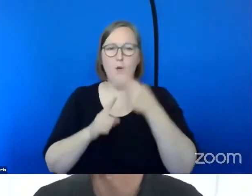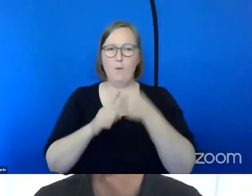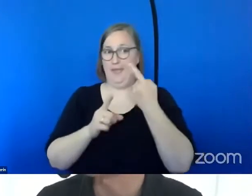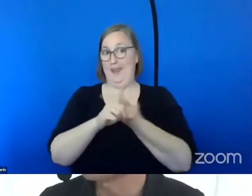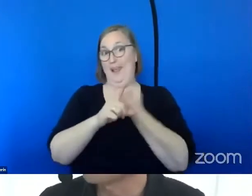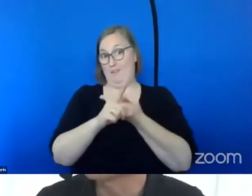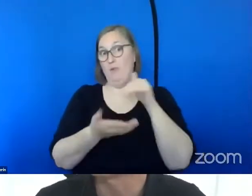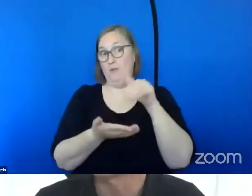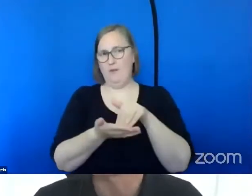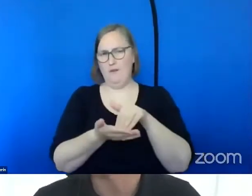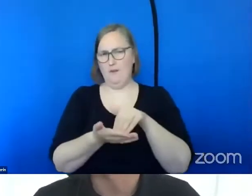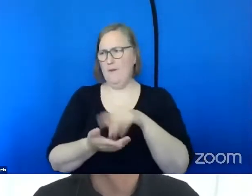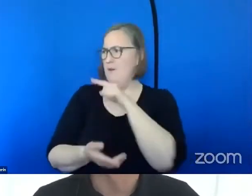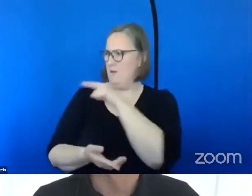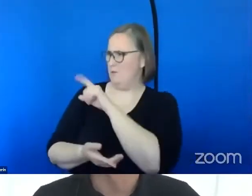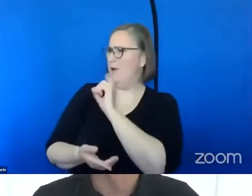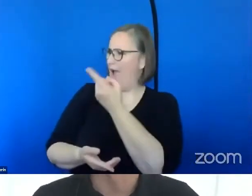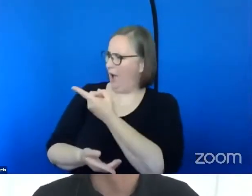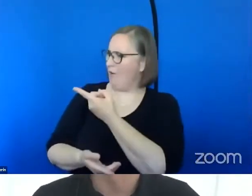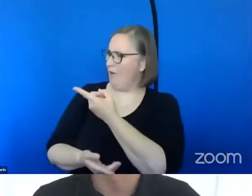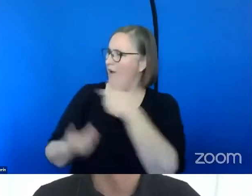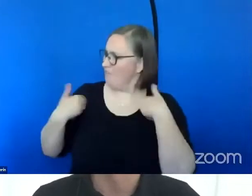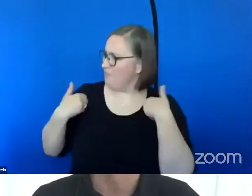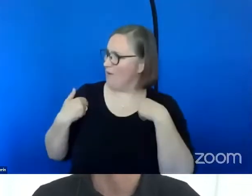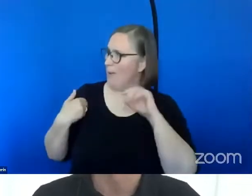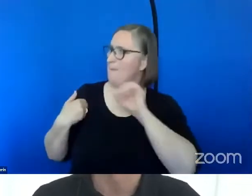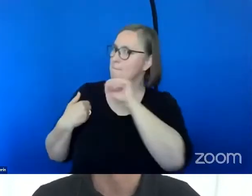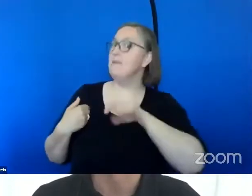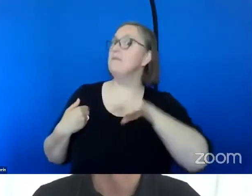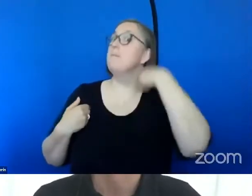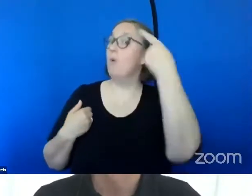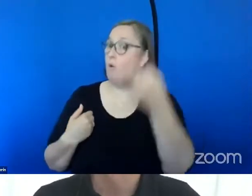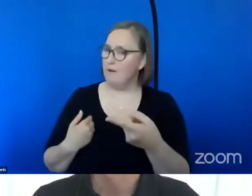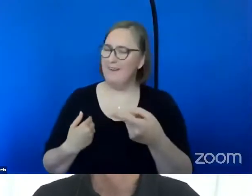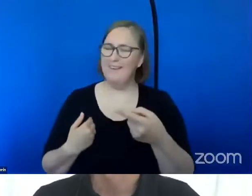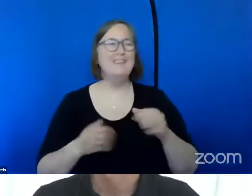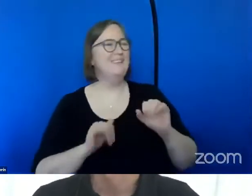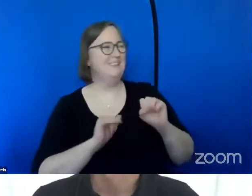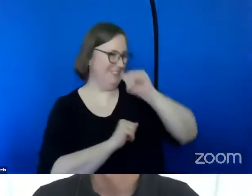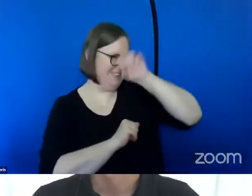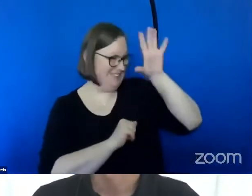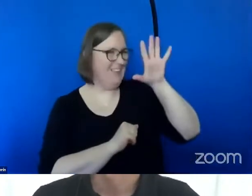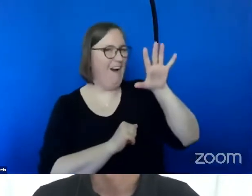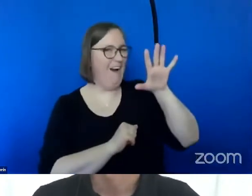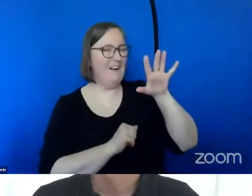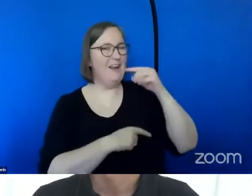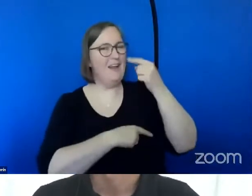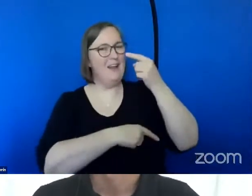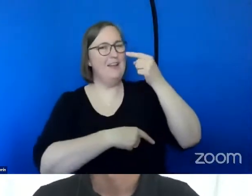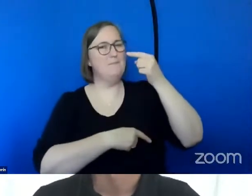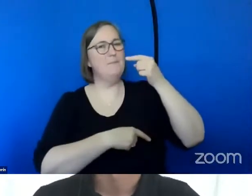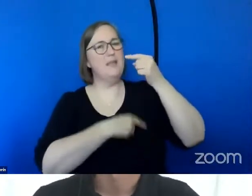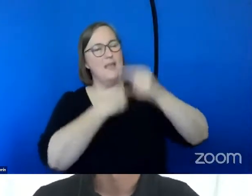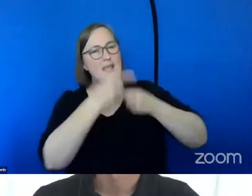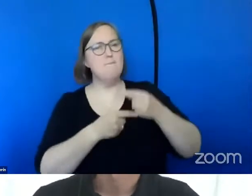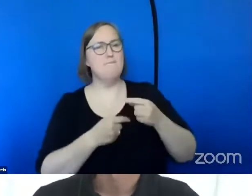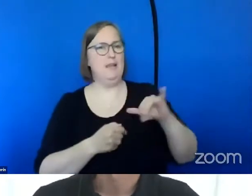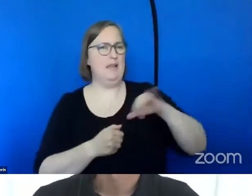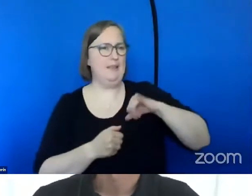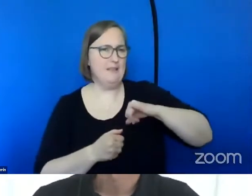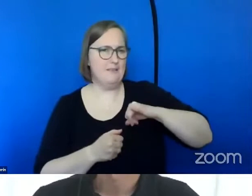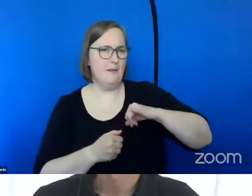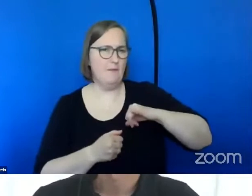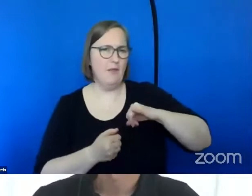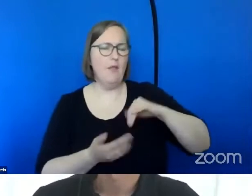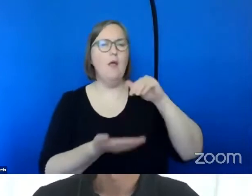very smart team for Winterthur, so we will see who will win this competition. And on behalf of all of the CYBATHLON team, I hope you've enjoyed it